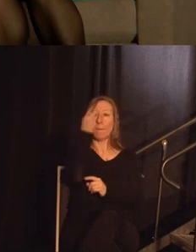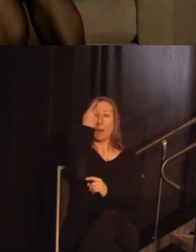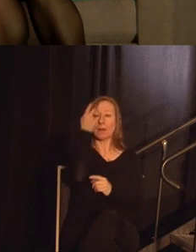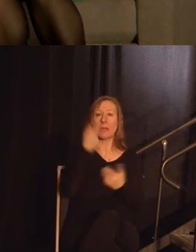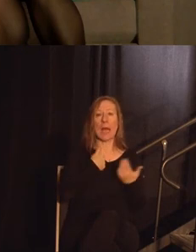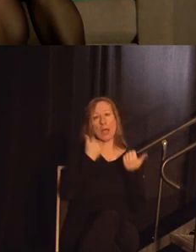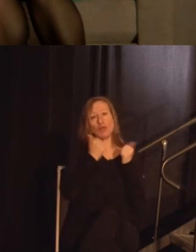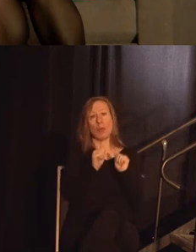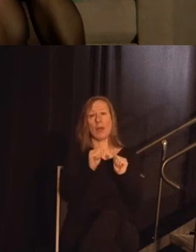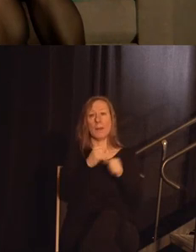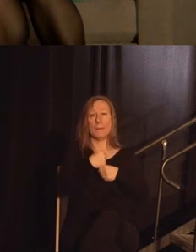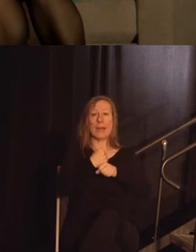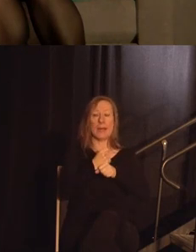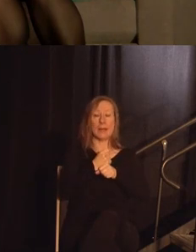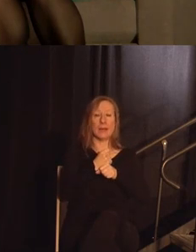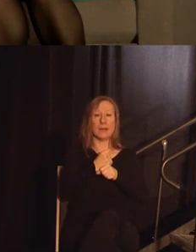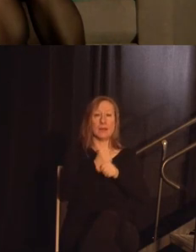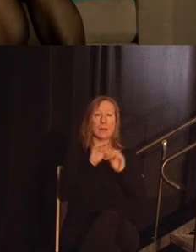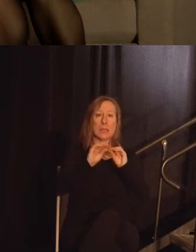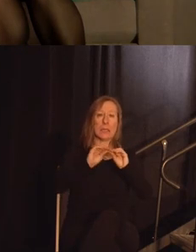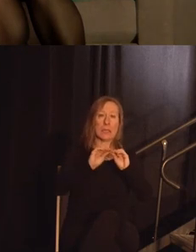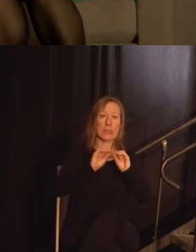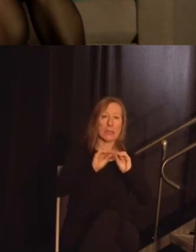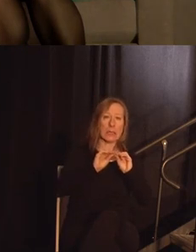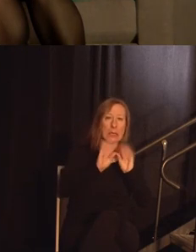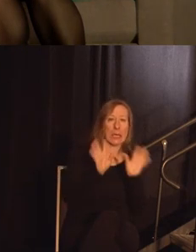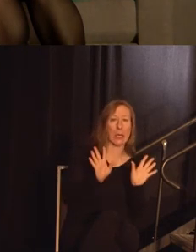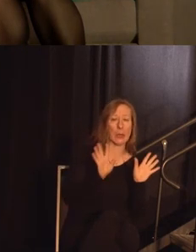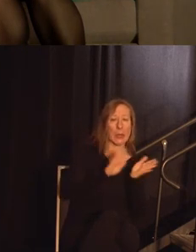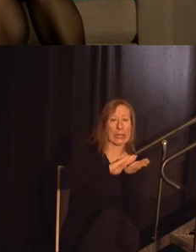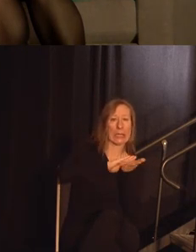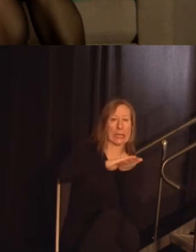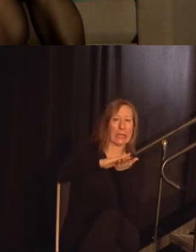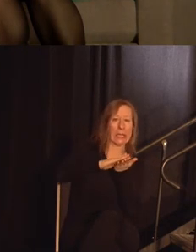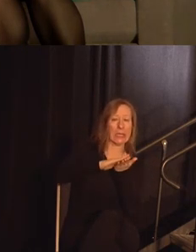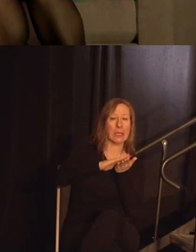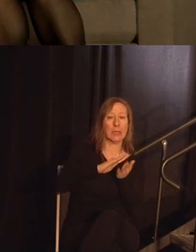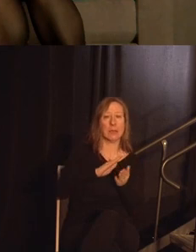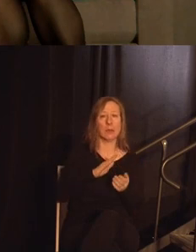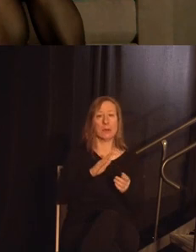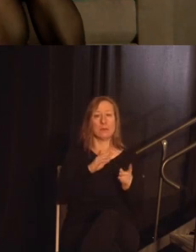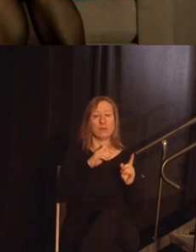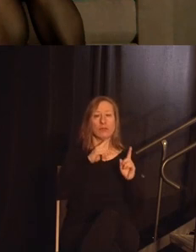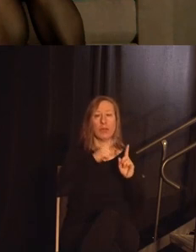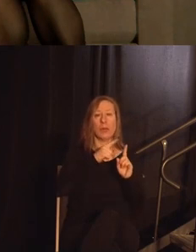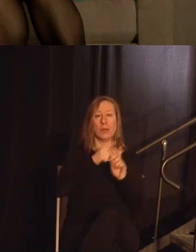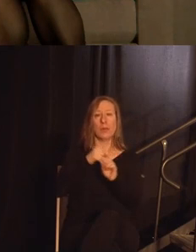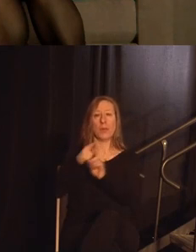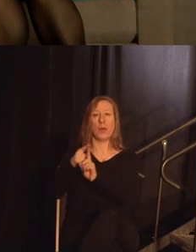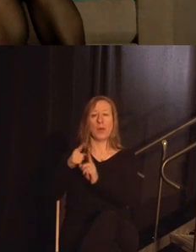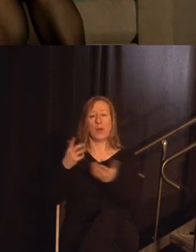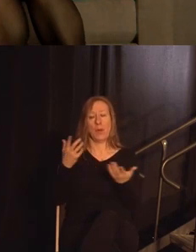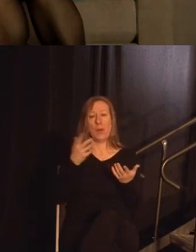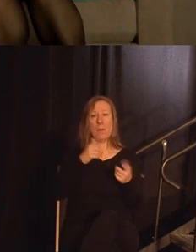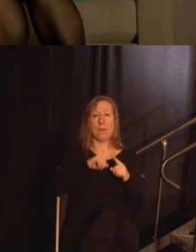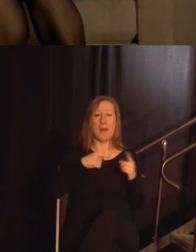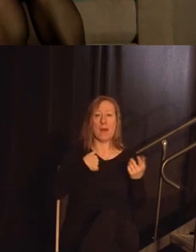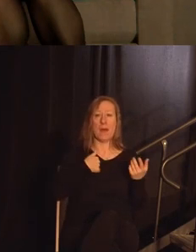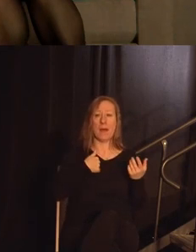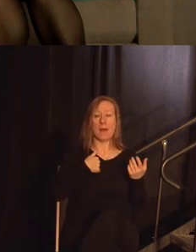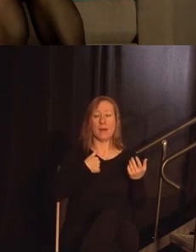I try to make it cleaner, mm-hmm. you know, and punchier. And I try to,